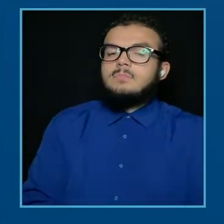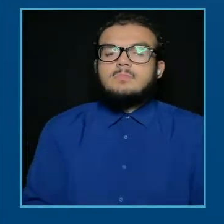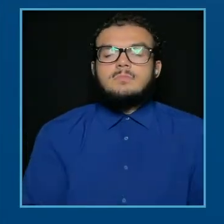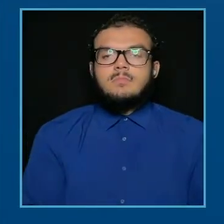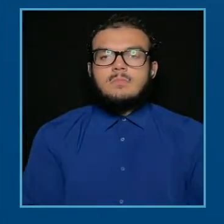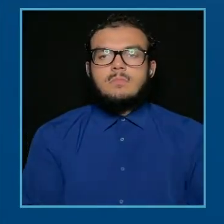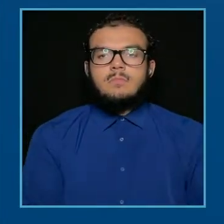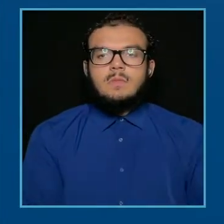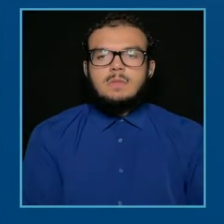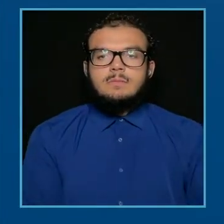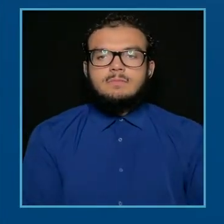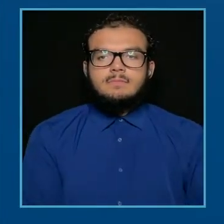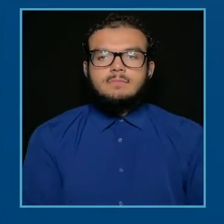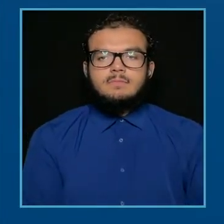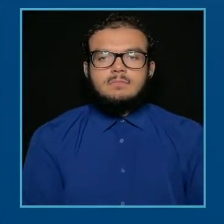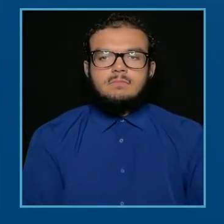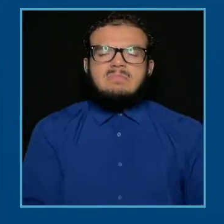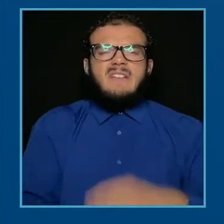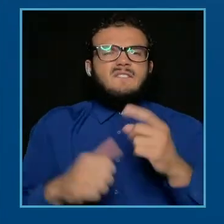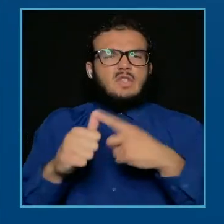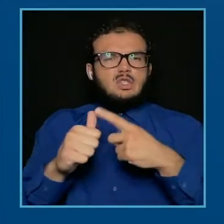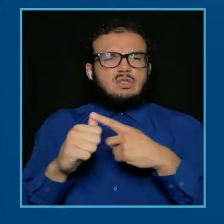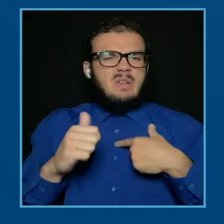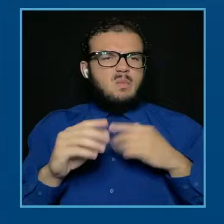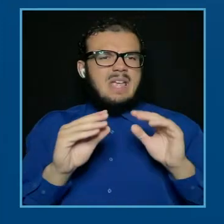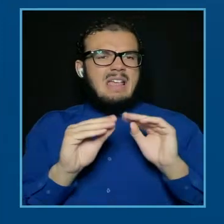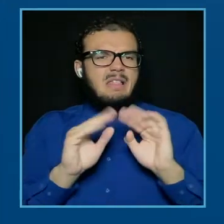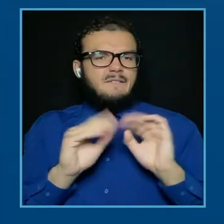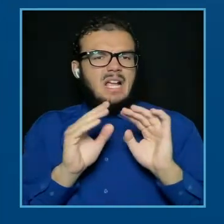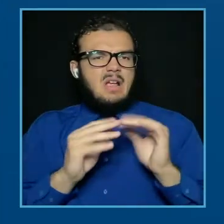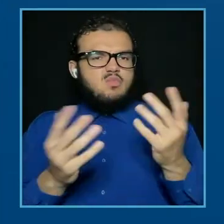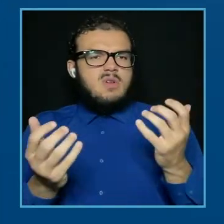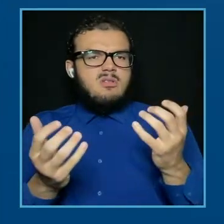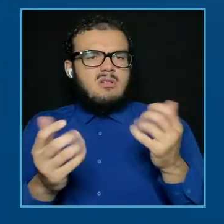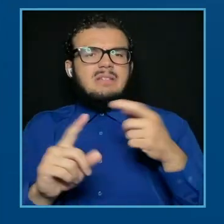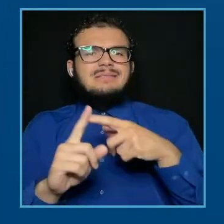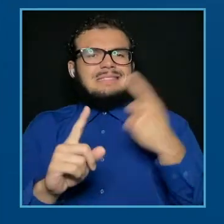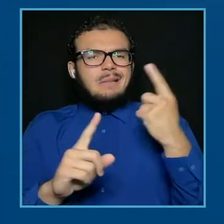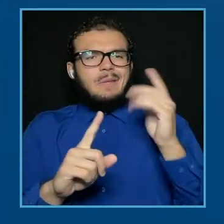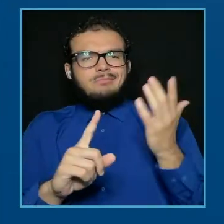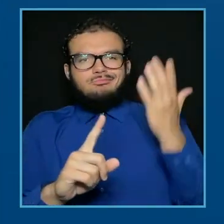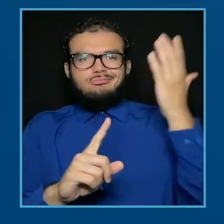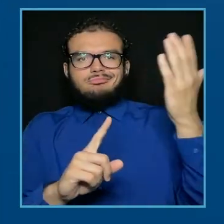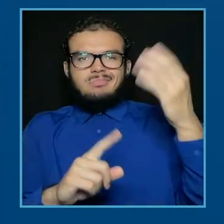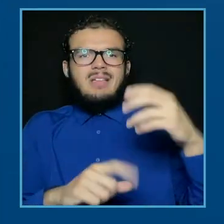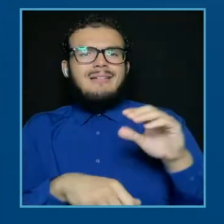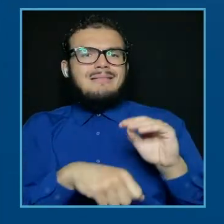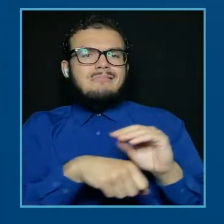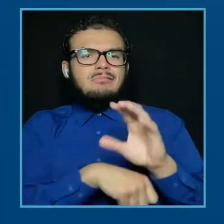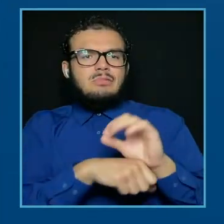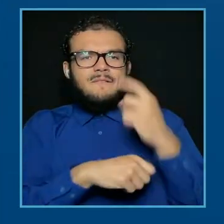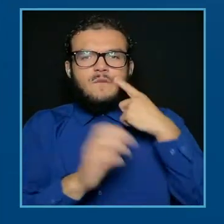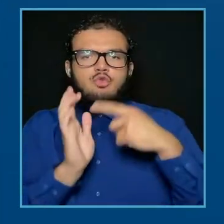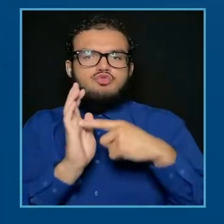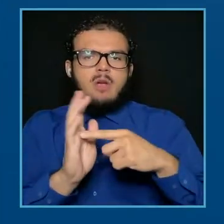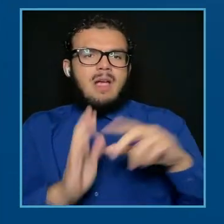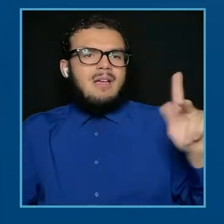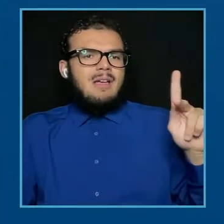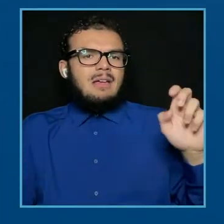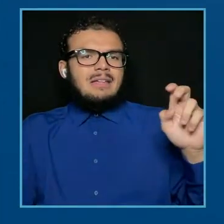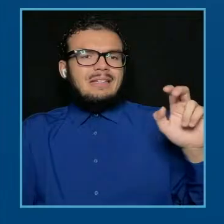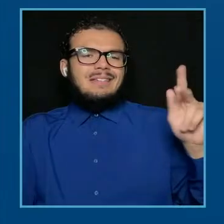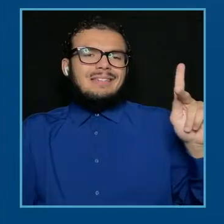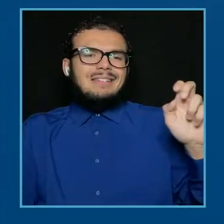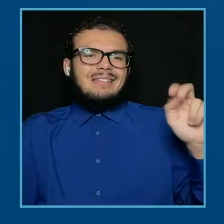First of all, I'd like to clarify something that was raised by Counsel for Representative Kenyatta. There